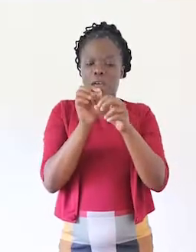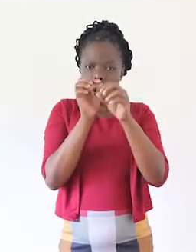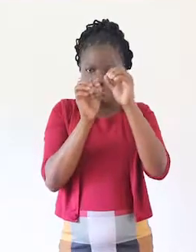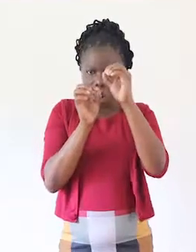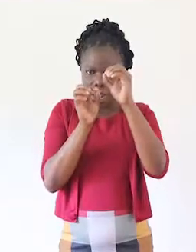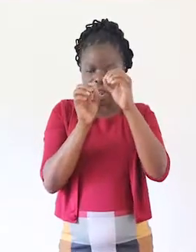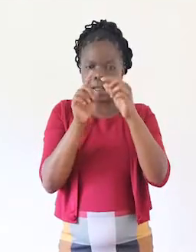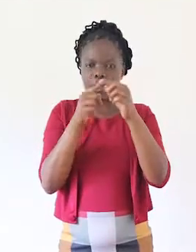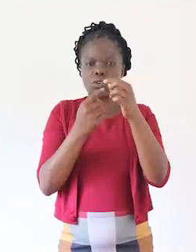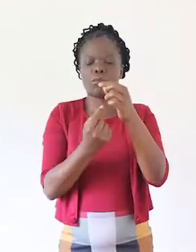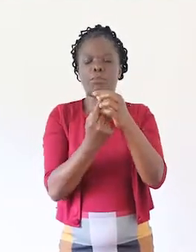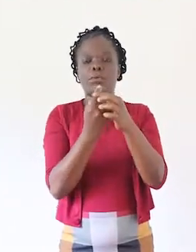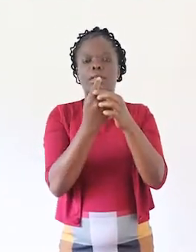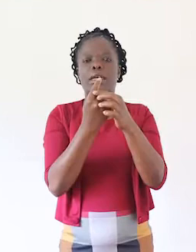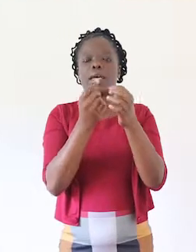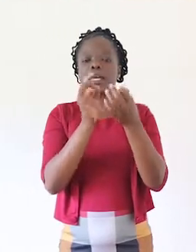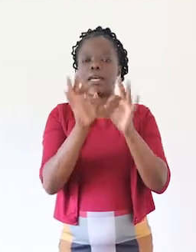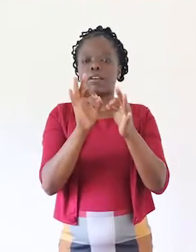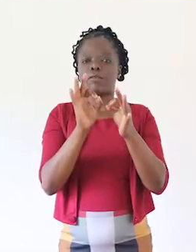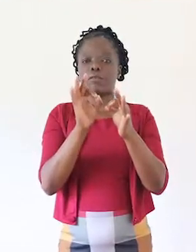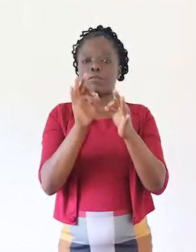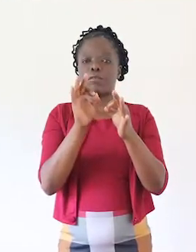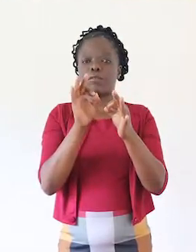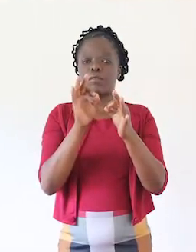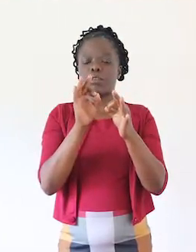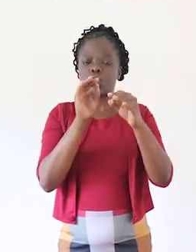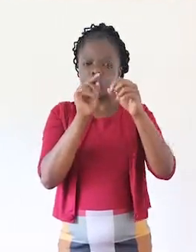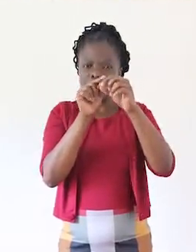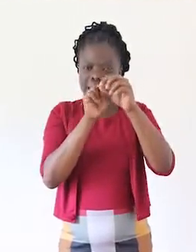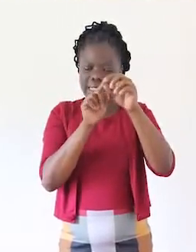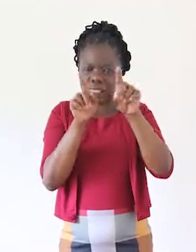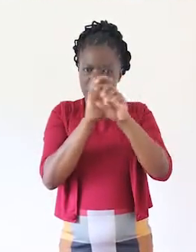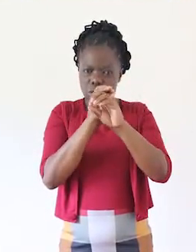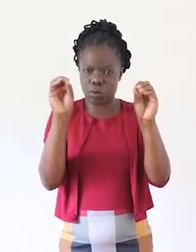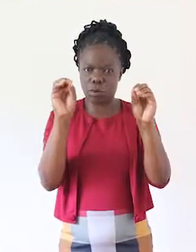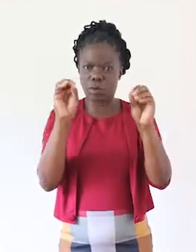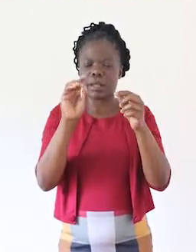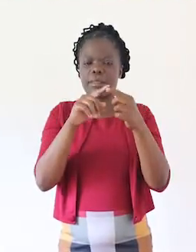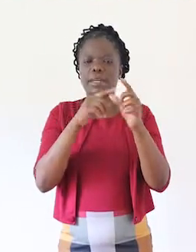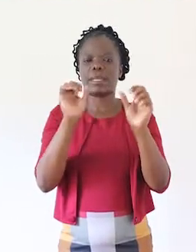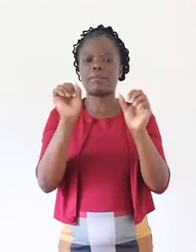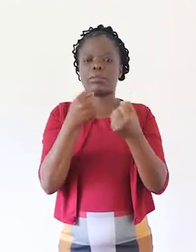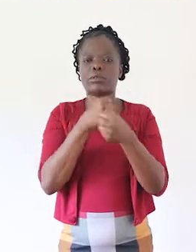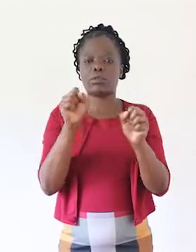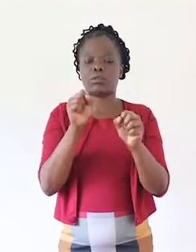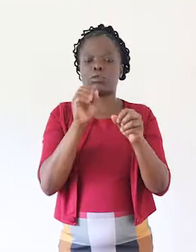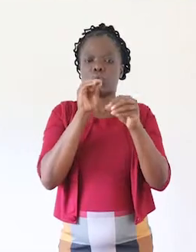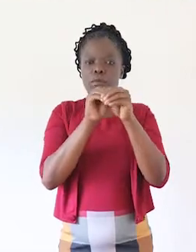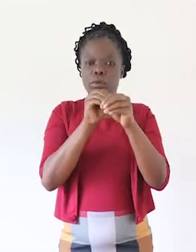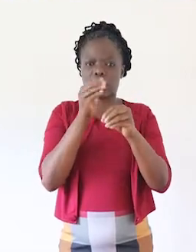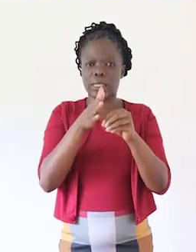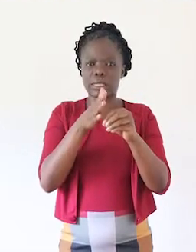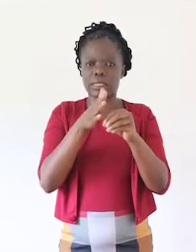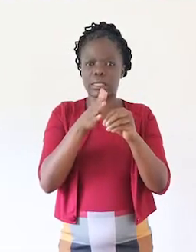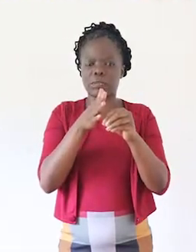hole, then you put it. So if you don't touch like this, then you can put